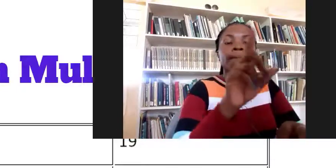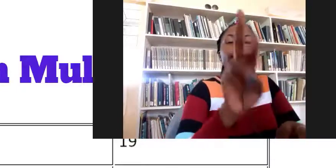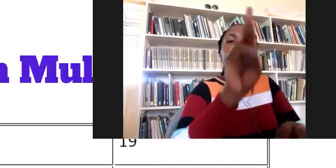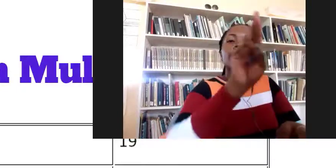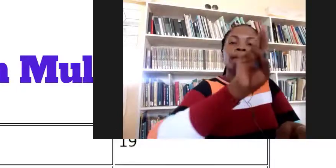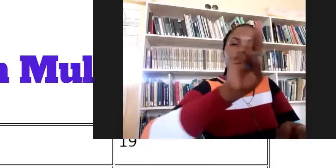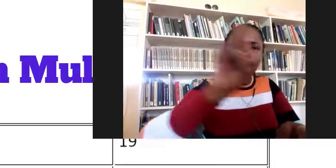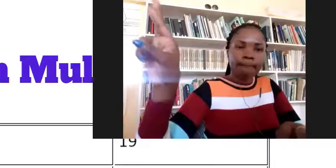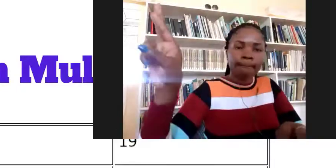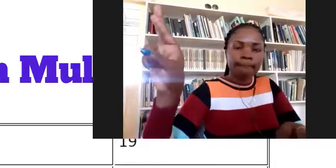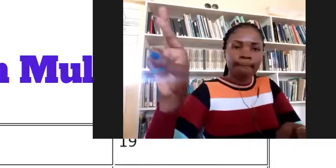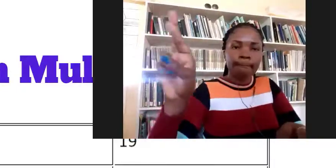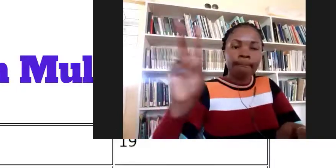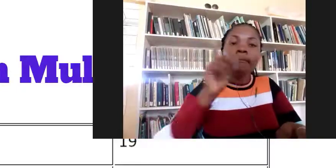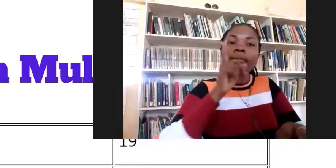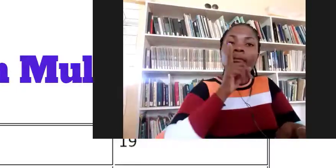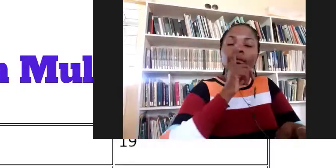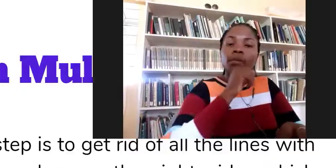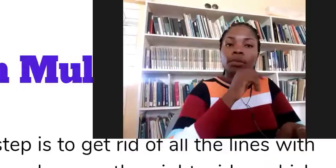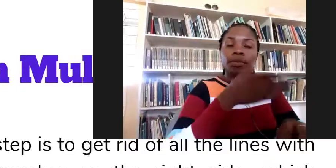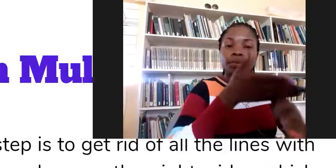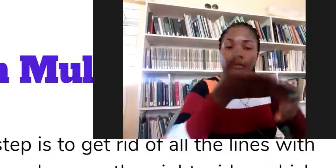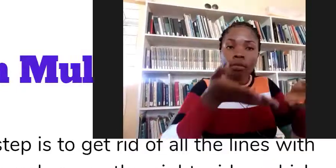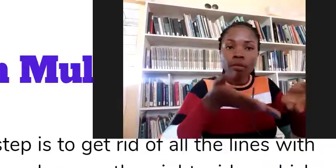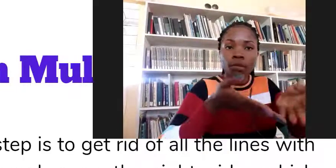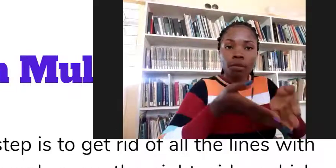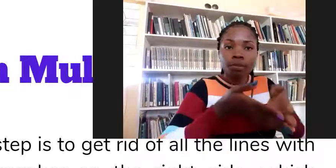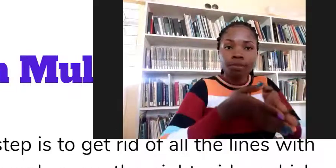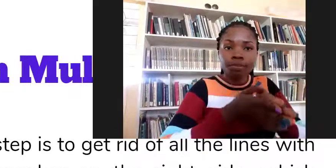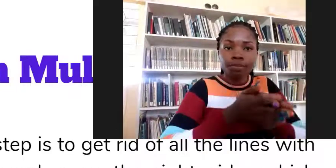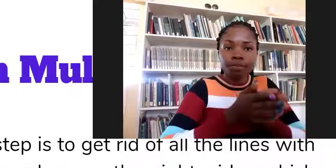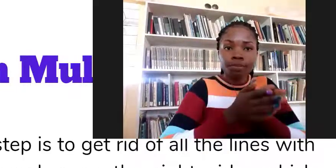After this, students,